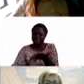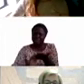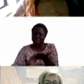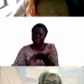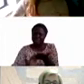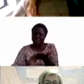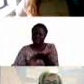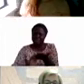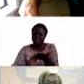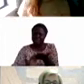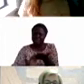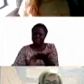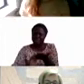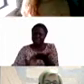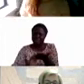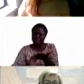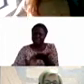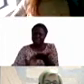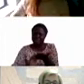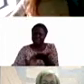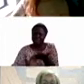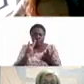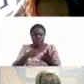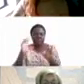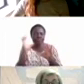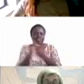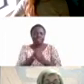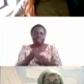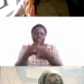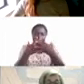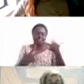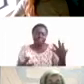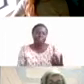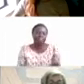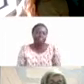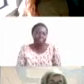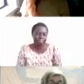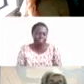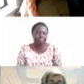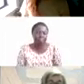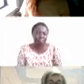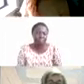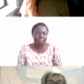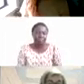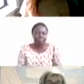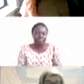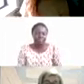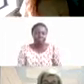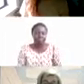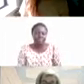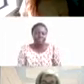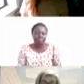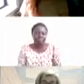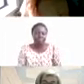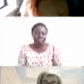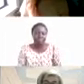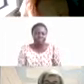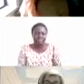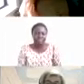most of whom cannot communicate with a woman or a young girl with a disability.